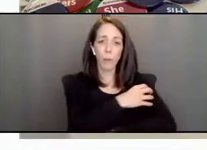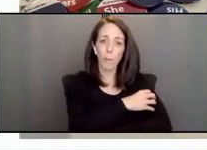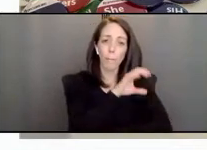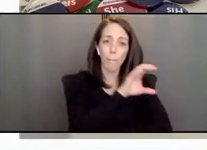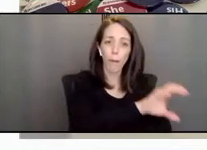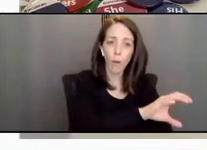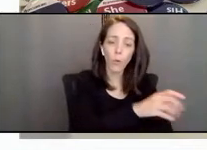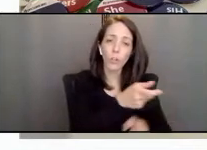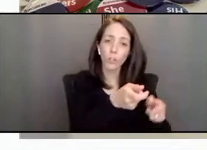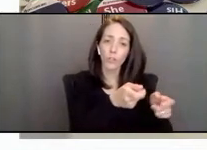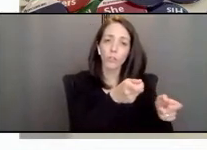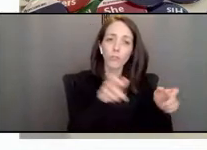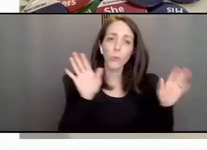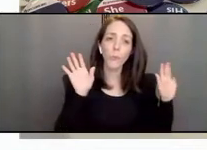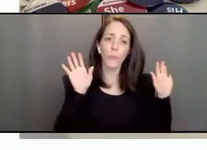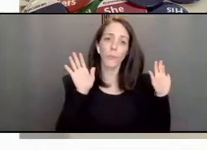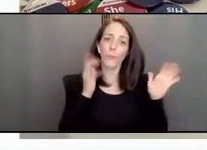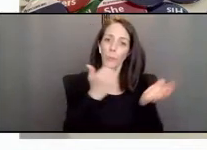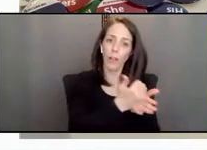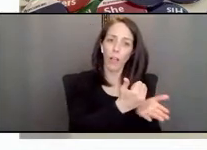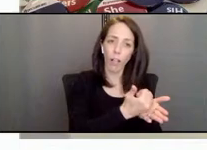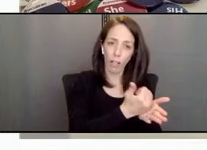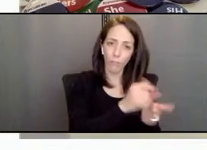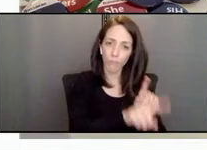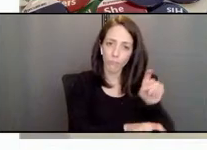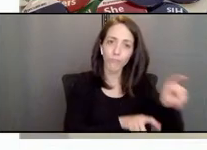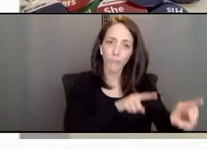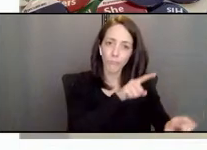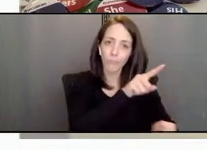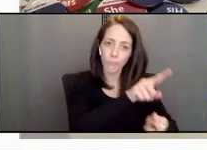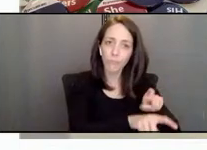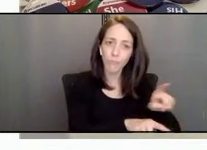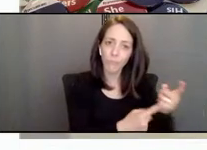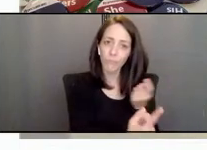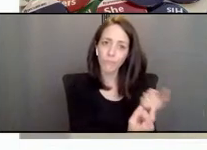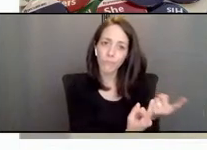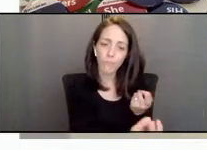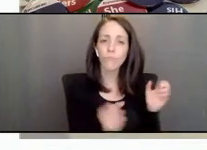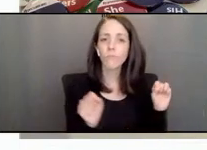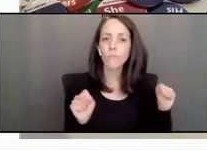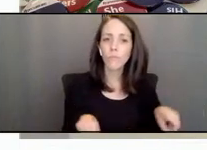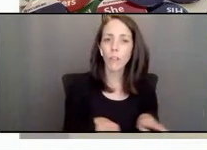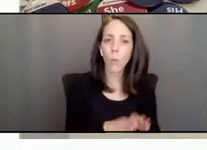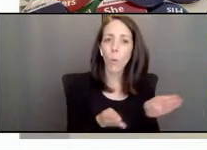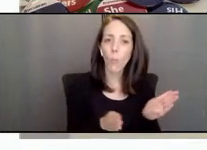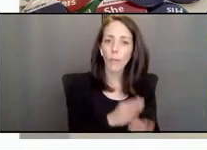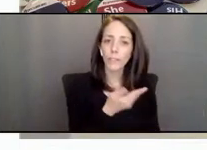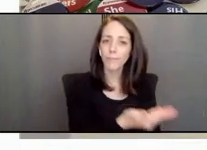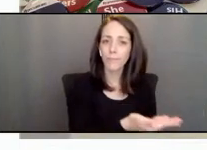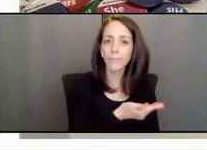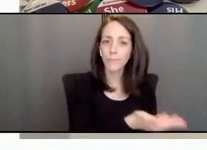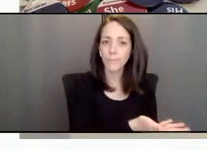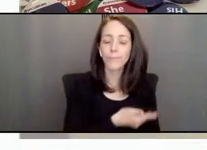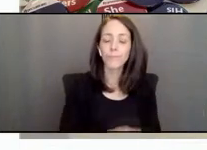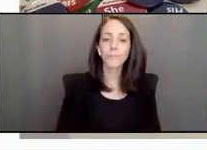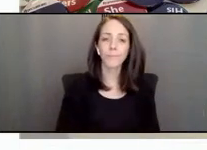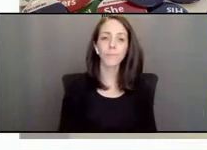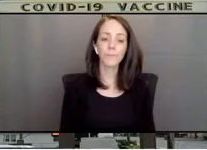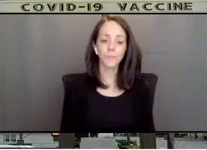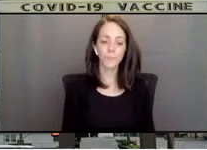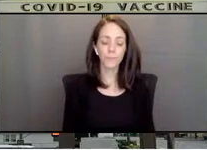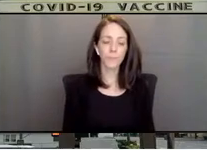true partnership requires us to advocate for accountability to these same principles within OHSU. Next slide, please.